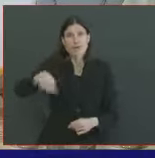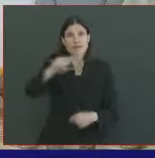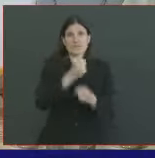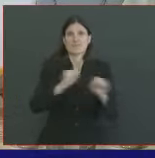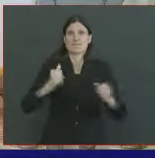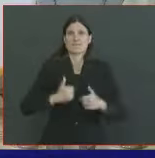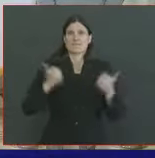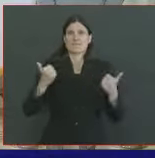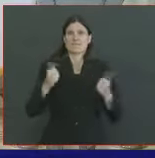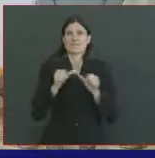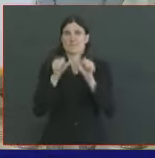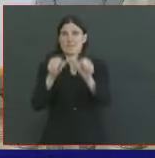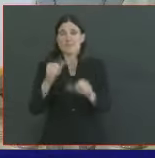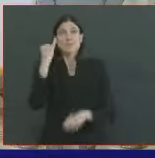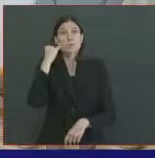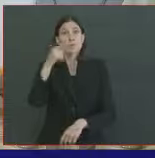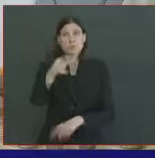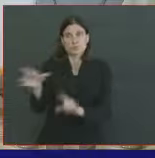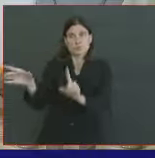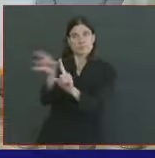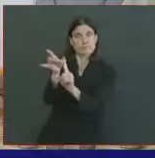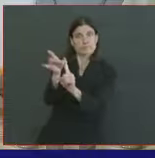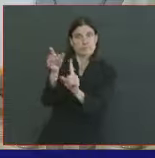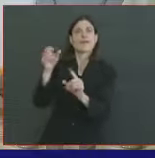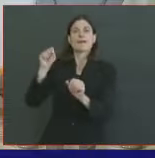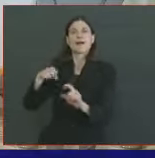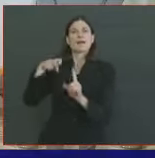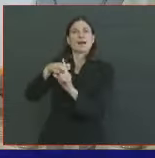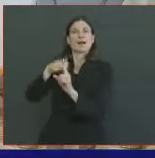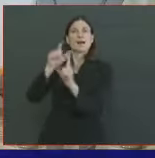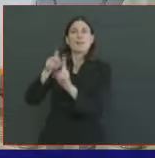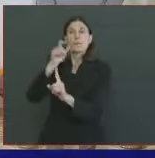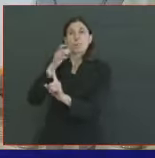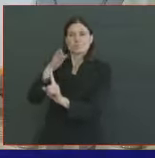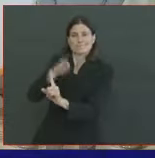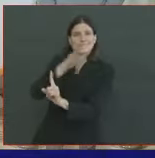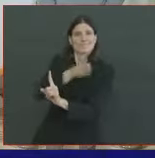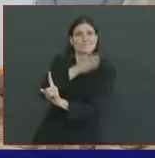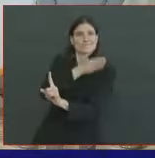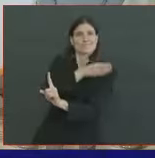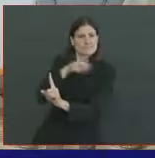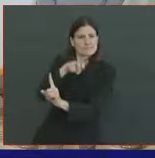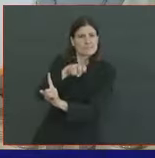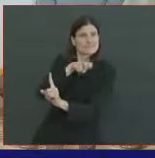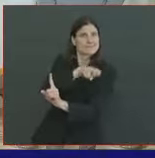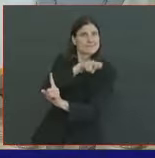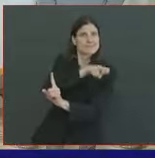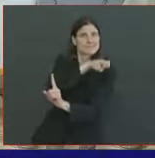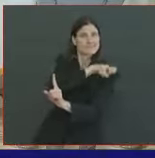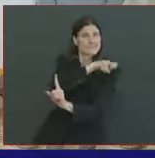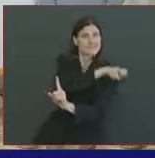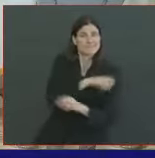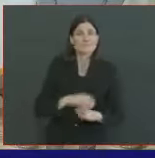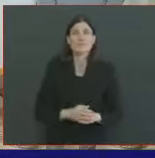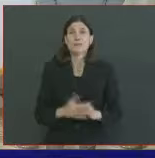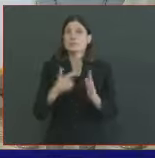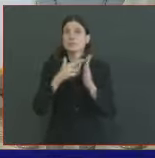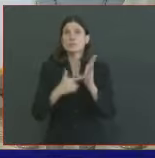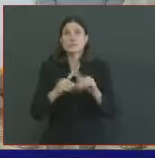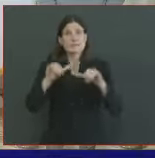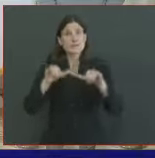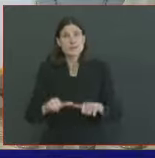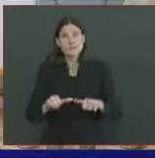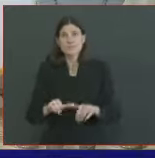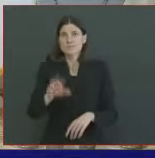So please make sure to do that. Keep yourself 6 feet away from everybody. Avoid crowds of five or more people. Wear